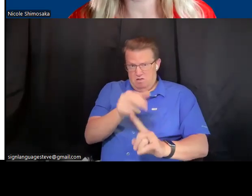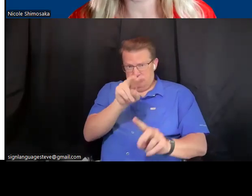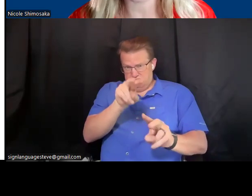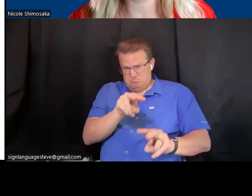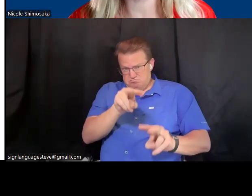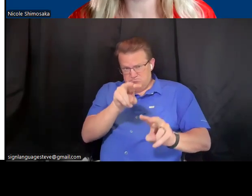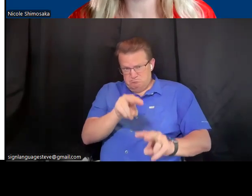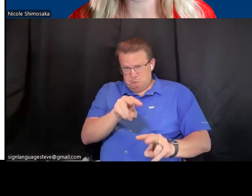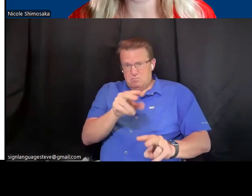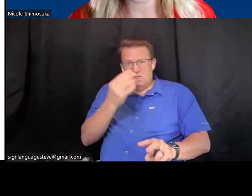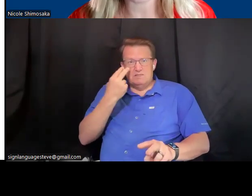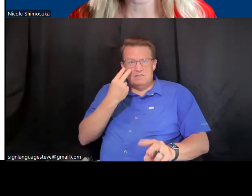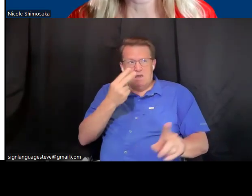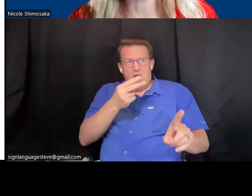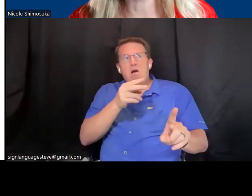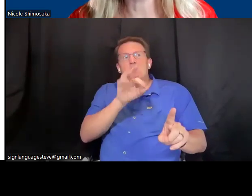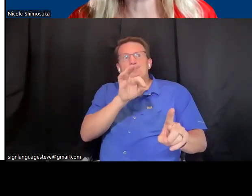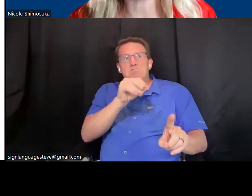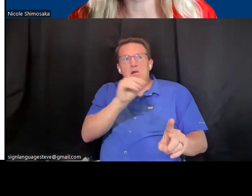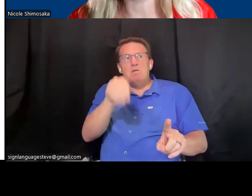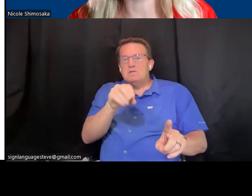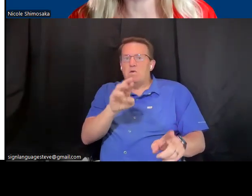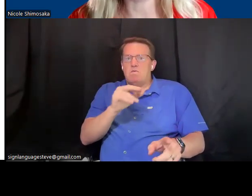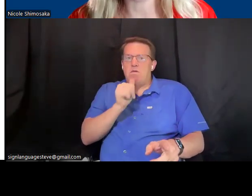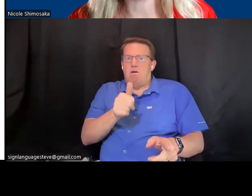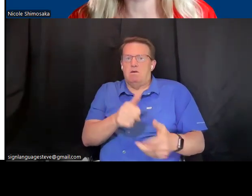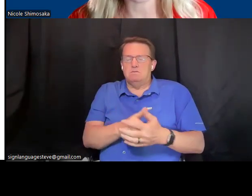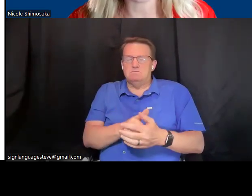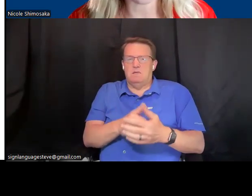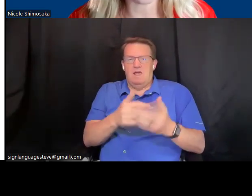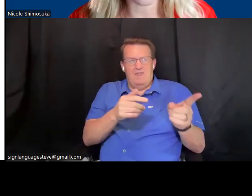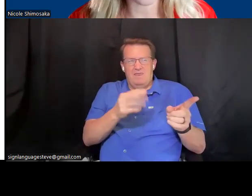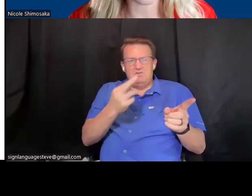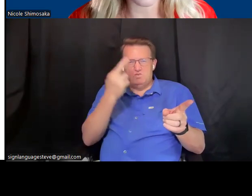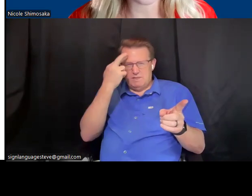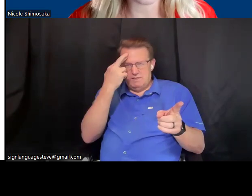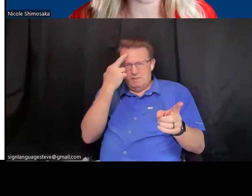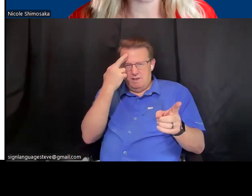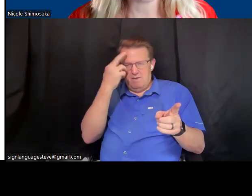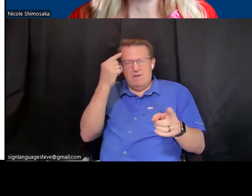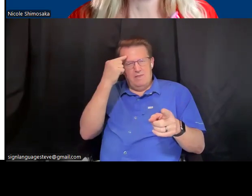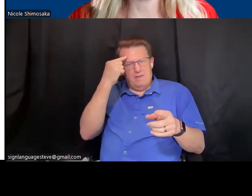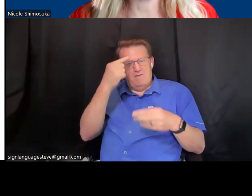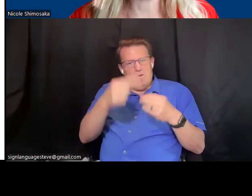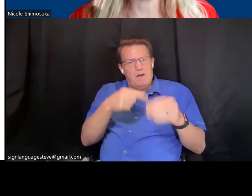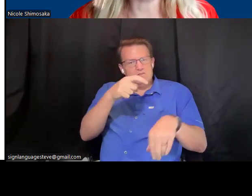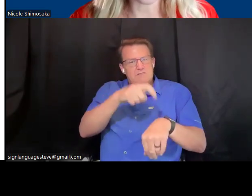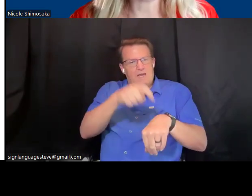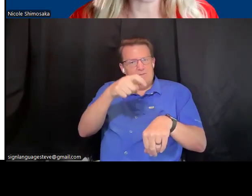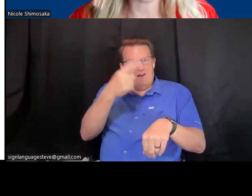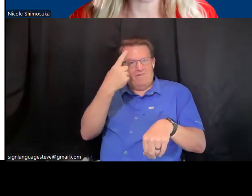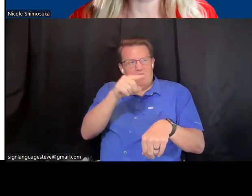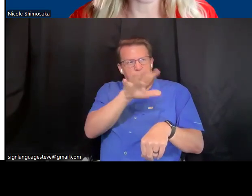at that 90% spend rate. And this is another reason to really be very thoughtful about the timing here. For areas that are